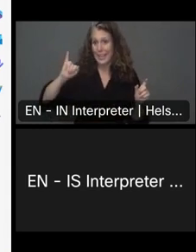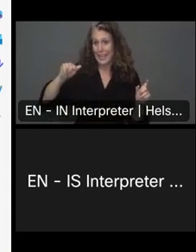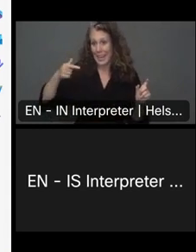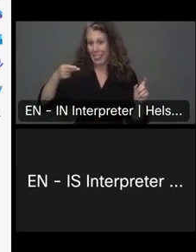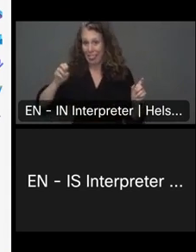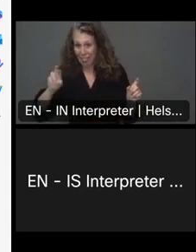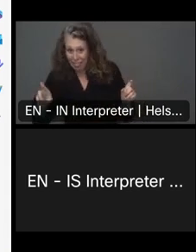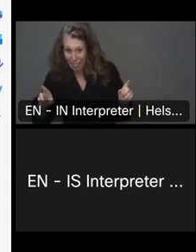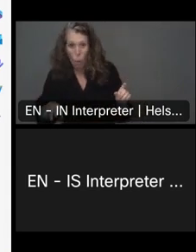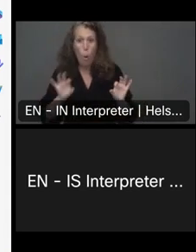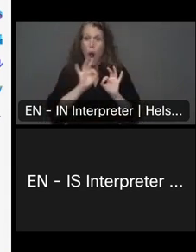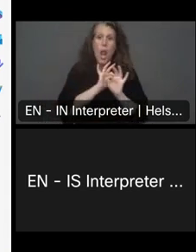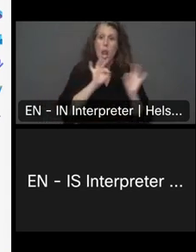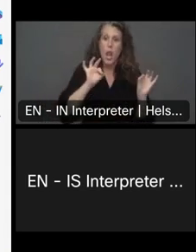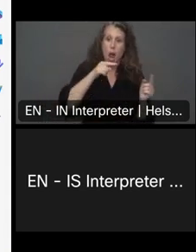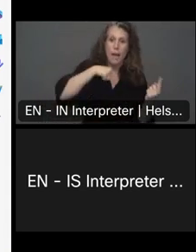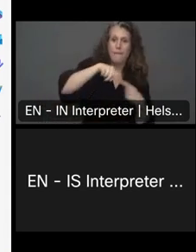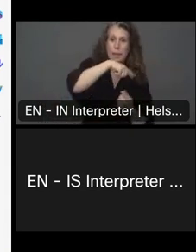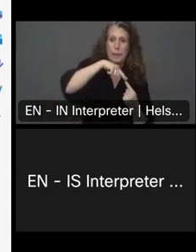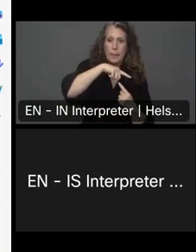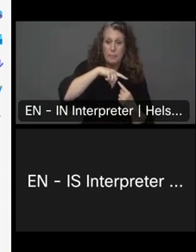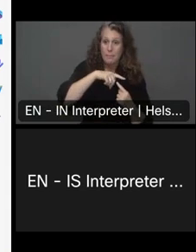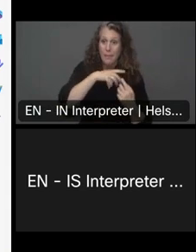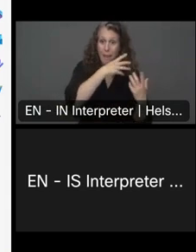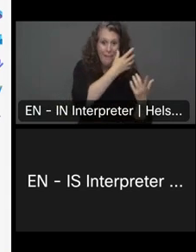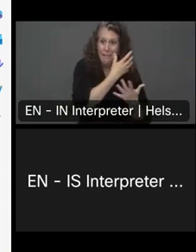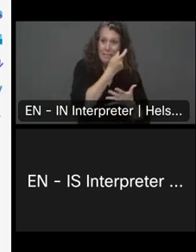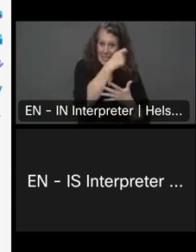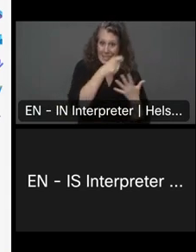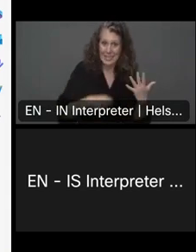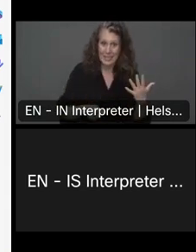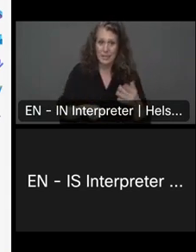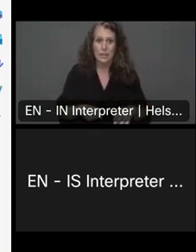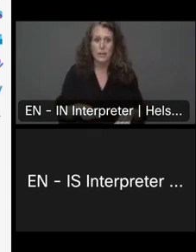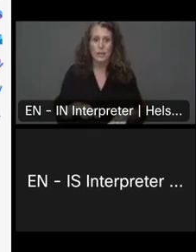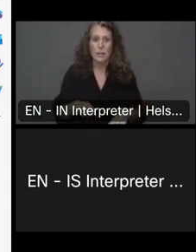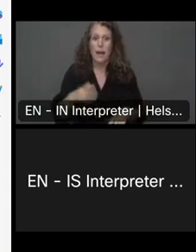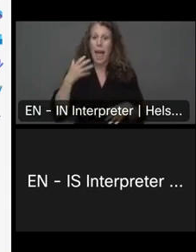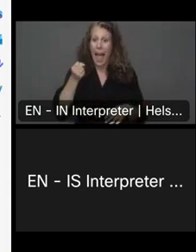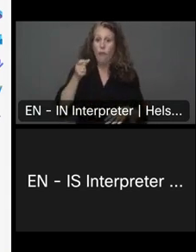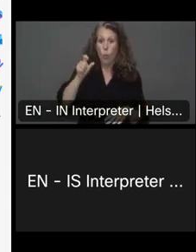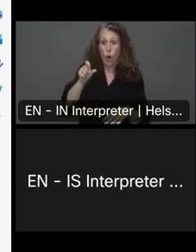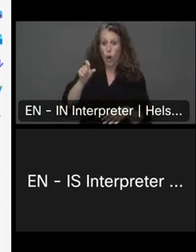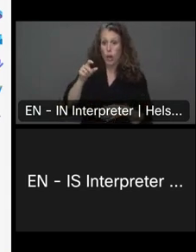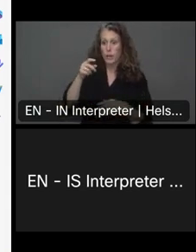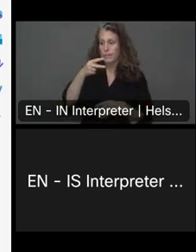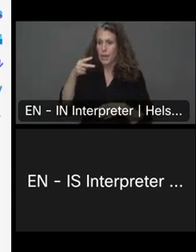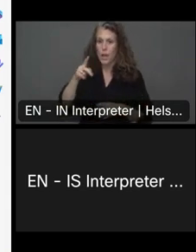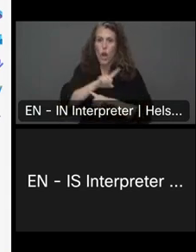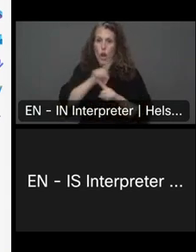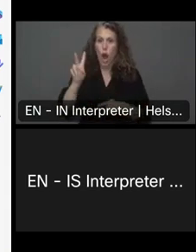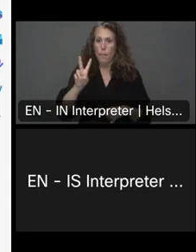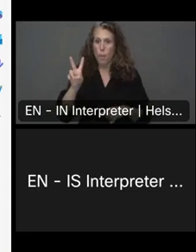none of them. But there's no word, noth meaning not both, or nand meaning not and,